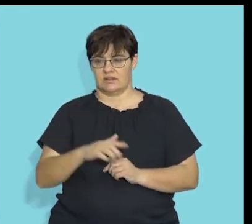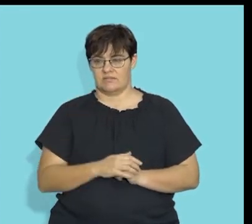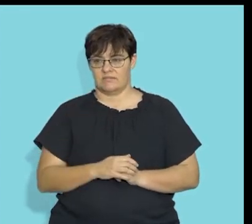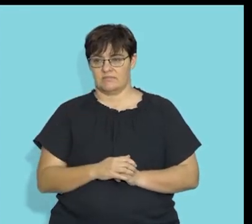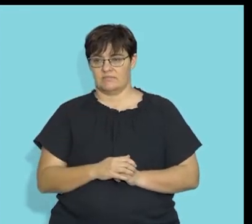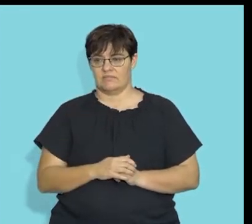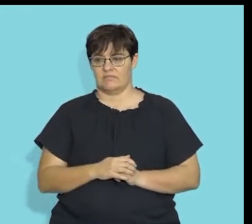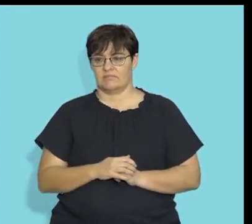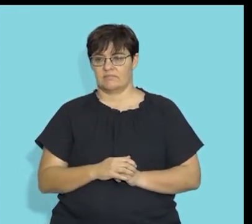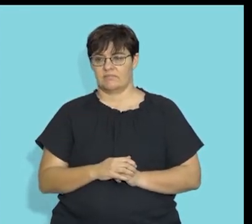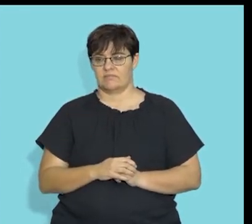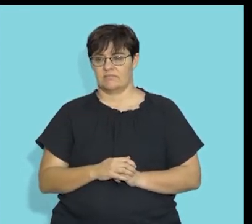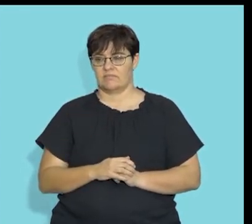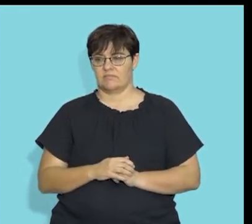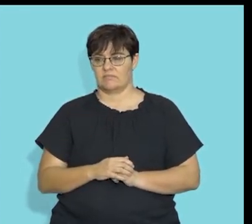25,947.